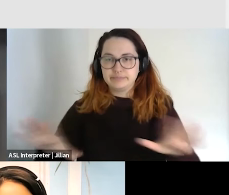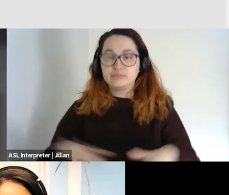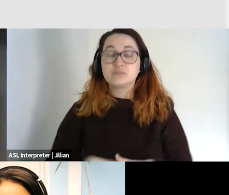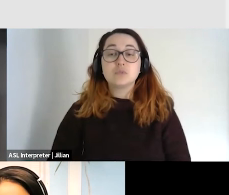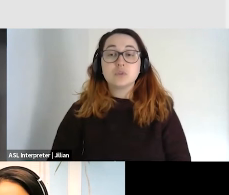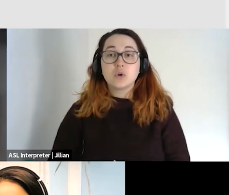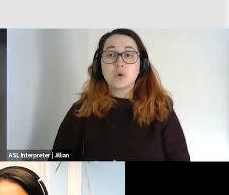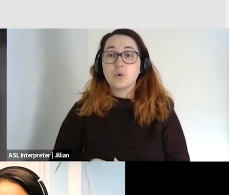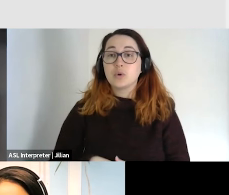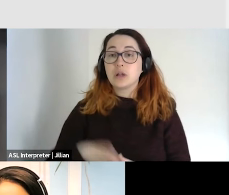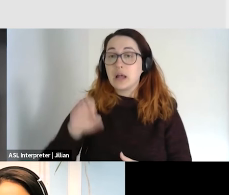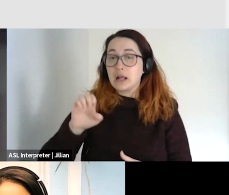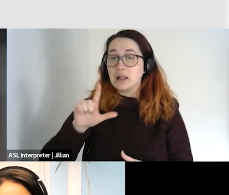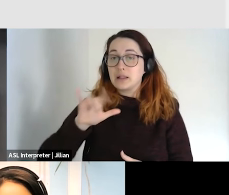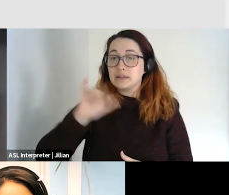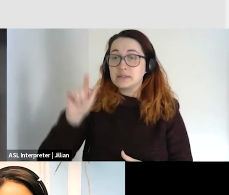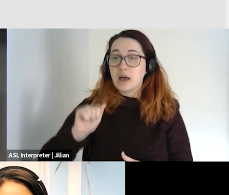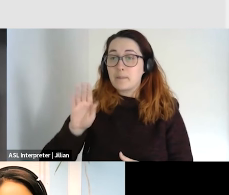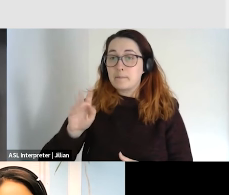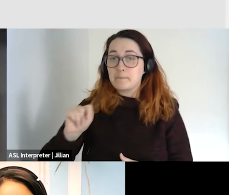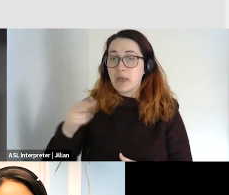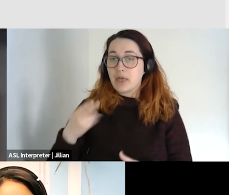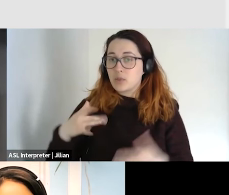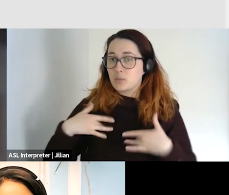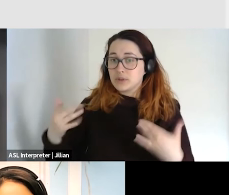coming up on Thursday.